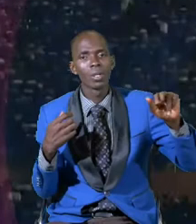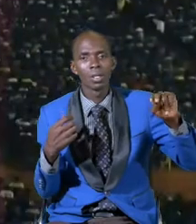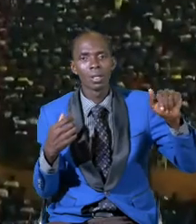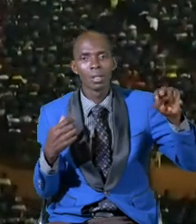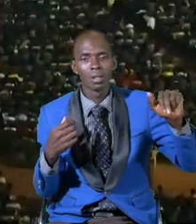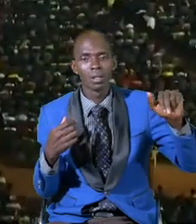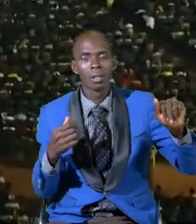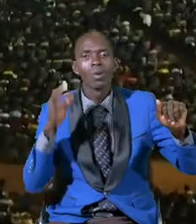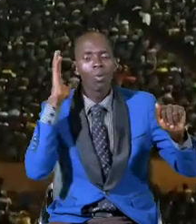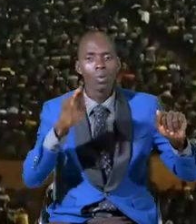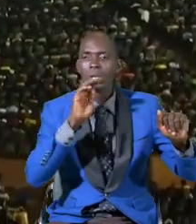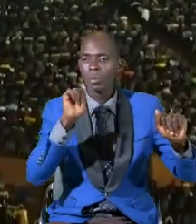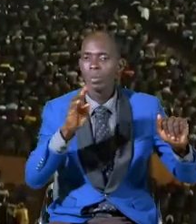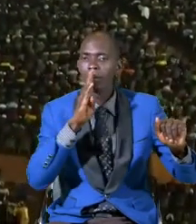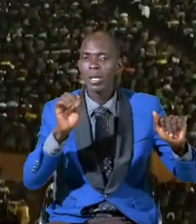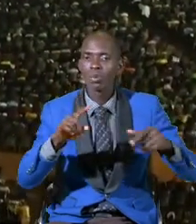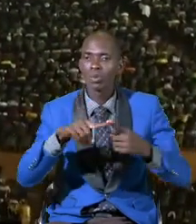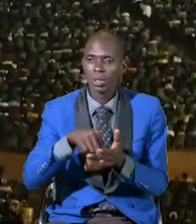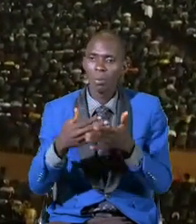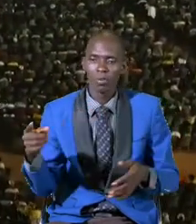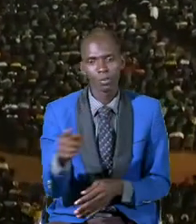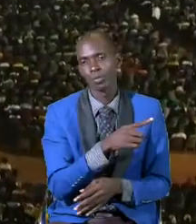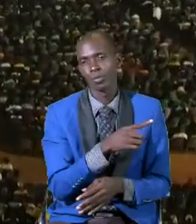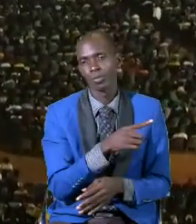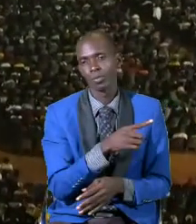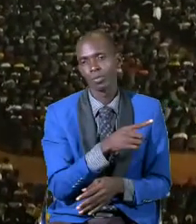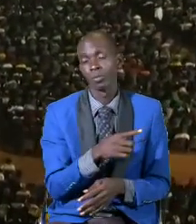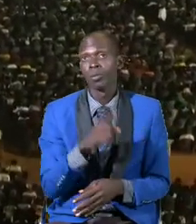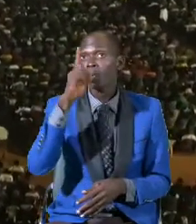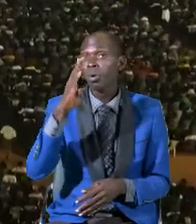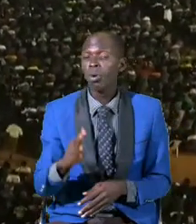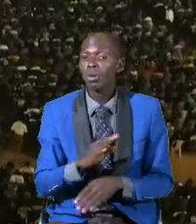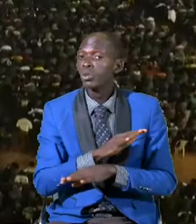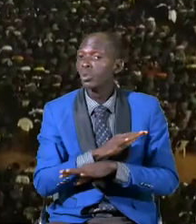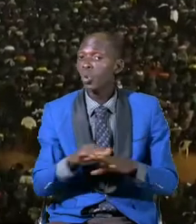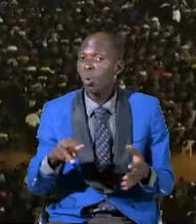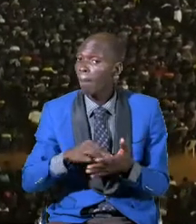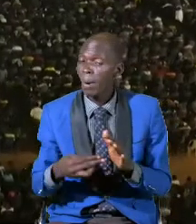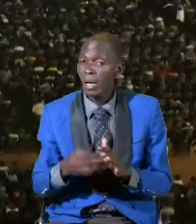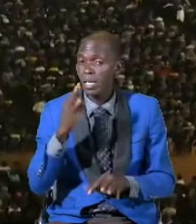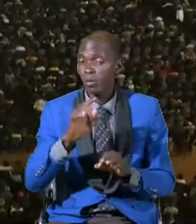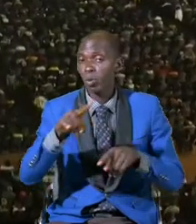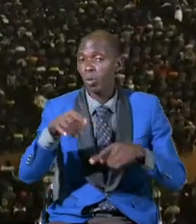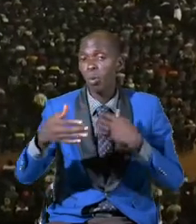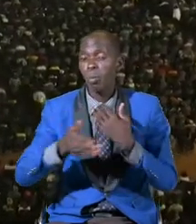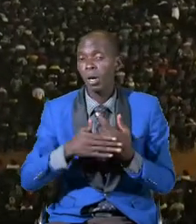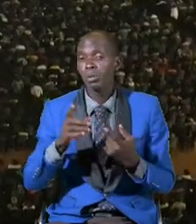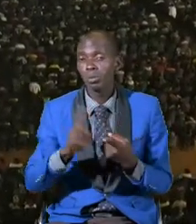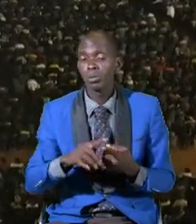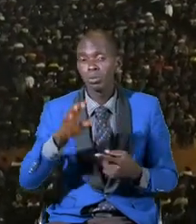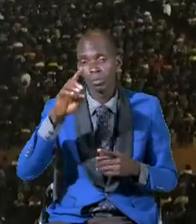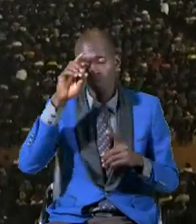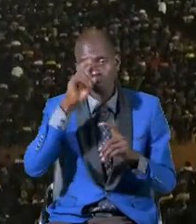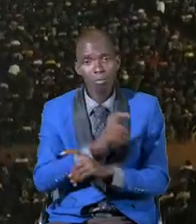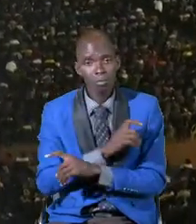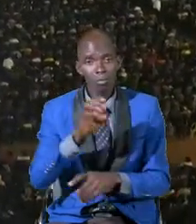stand before you. God didn't mean, if you go back to Egypt, you don't have any business there.